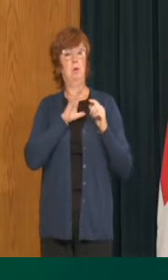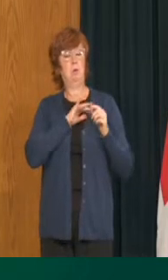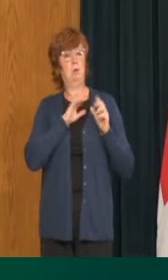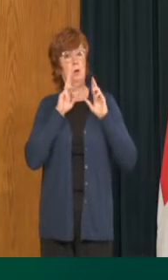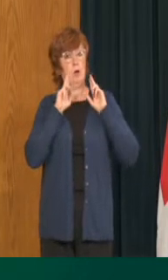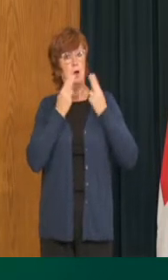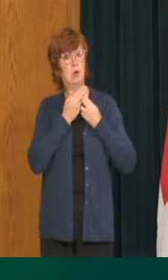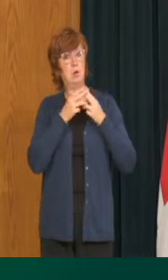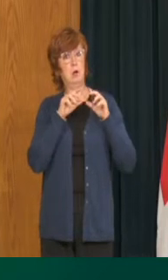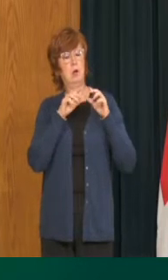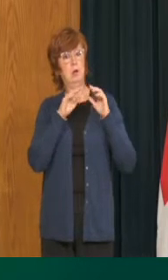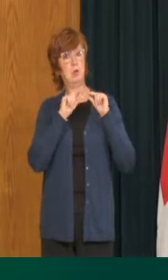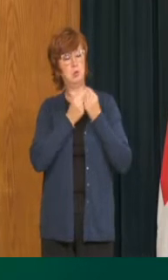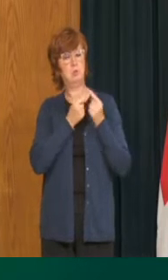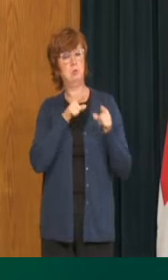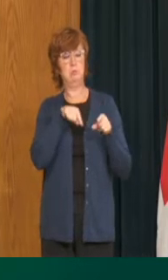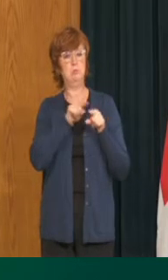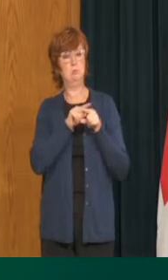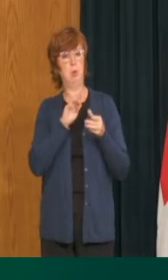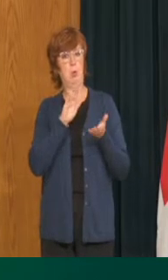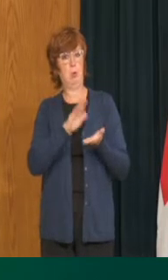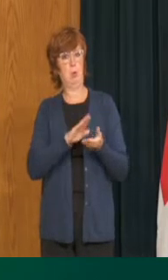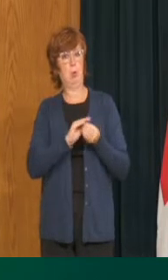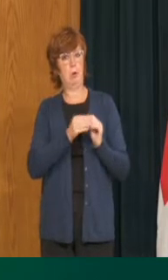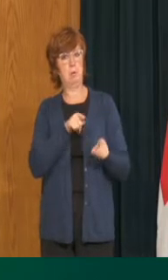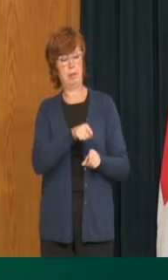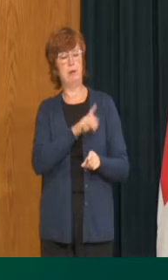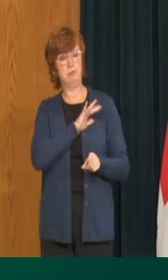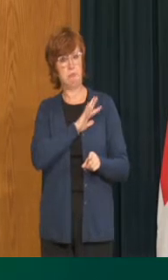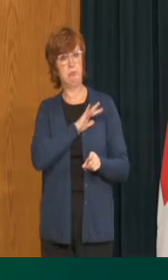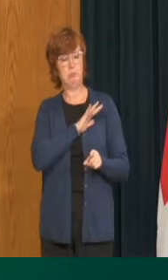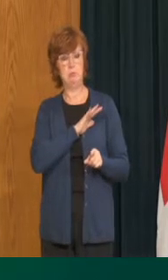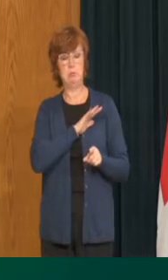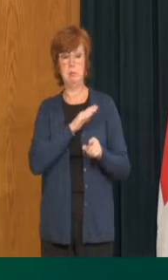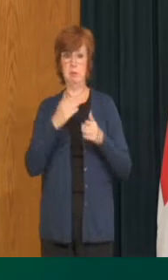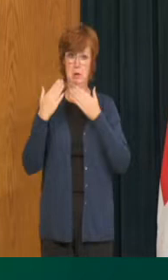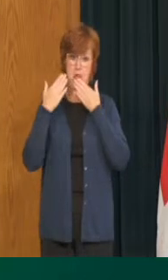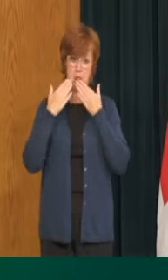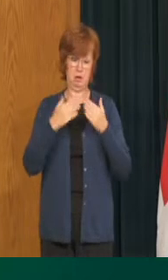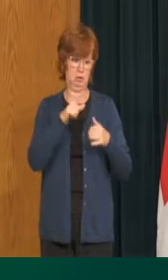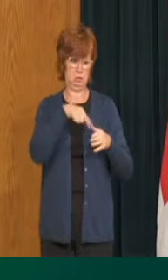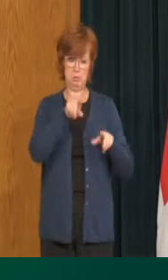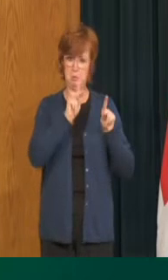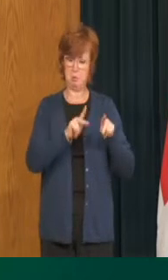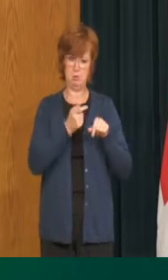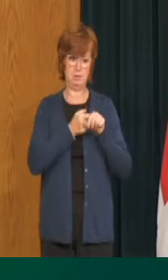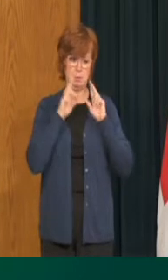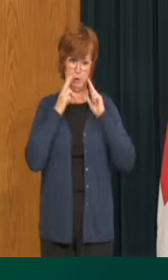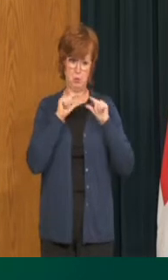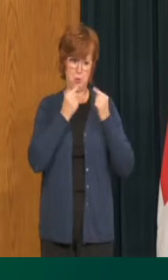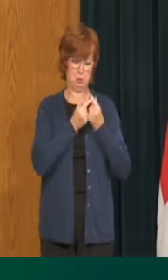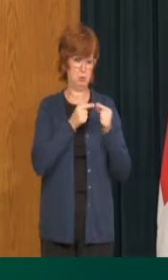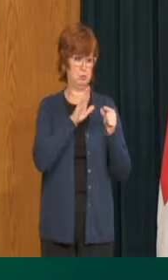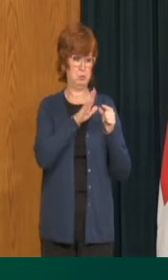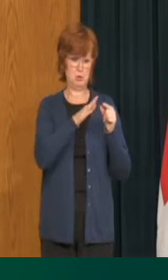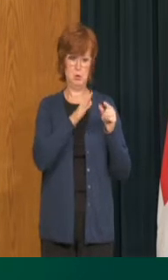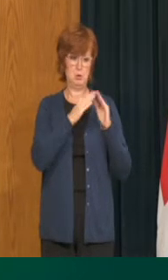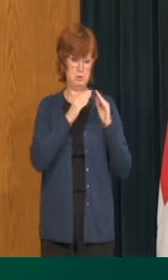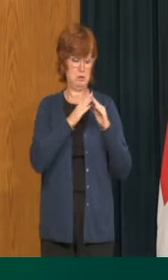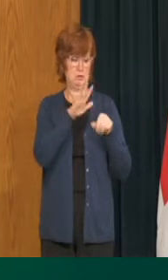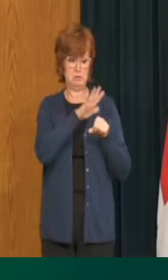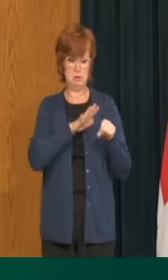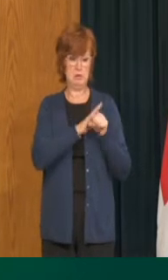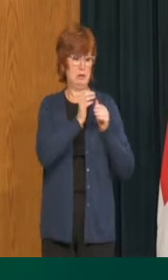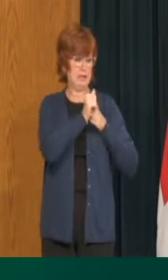communities. So I want to take this opportunity to thank everyone, each and every one in those communities, the community leaders, the